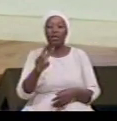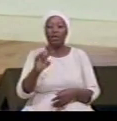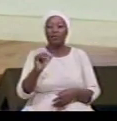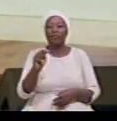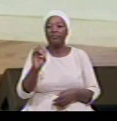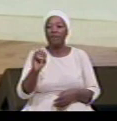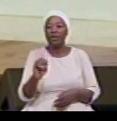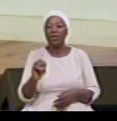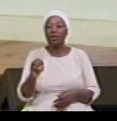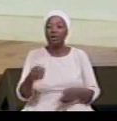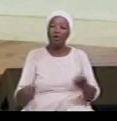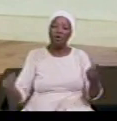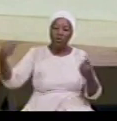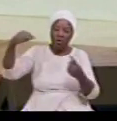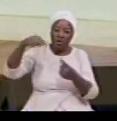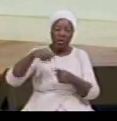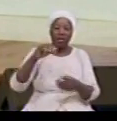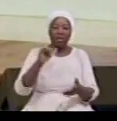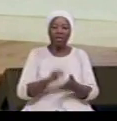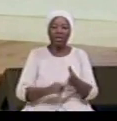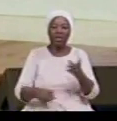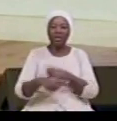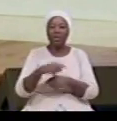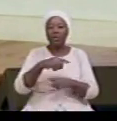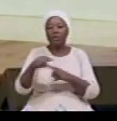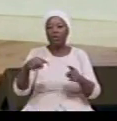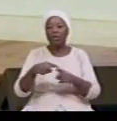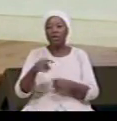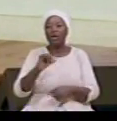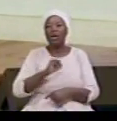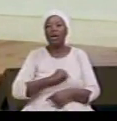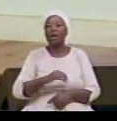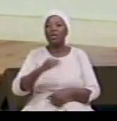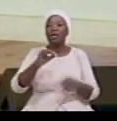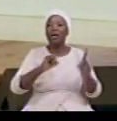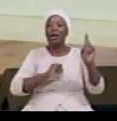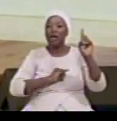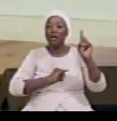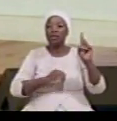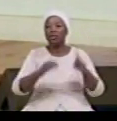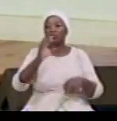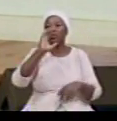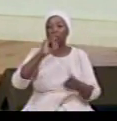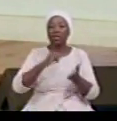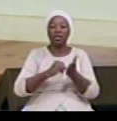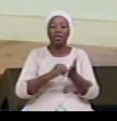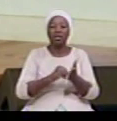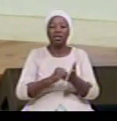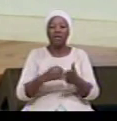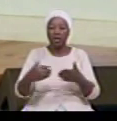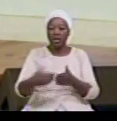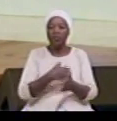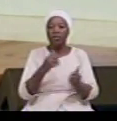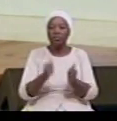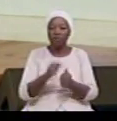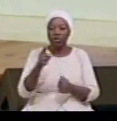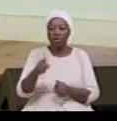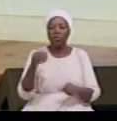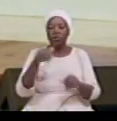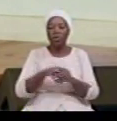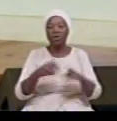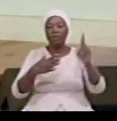day when I drink it new with you in my Father's